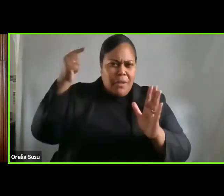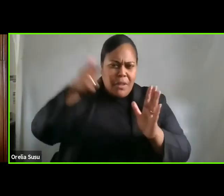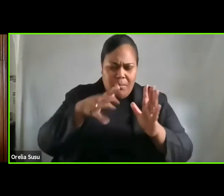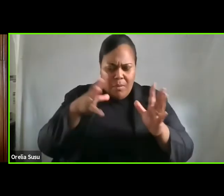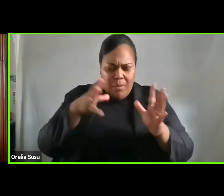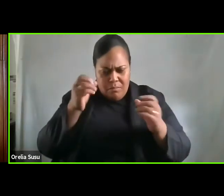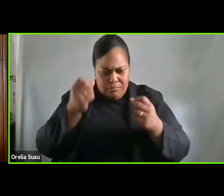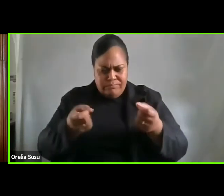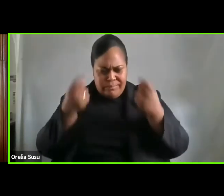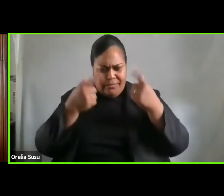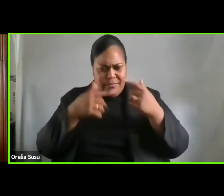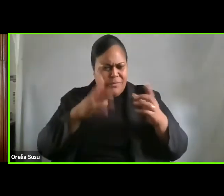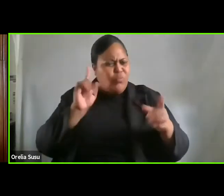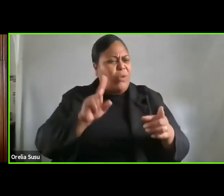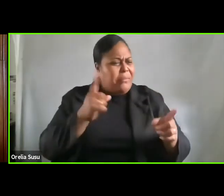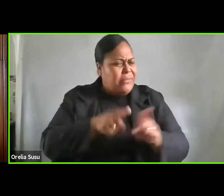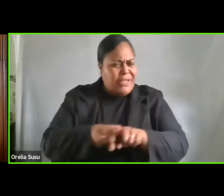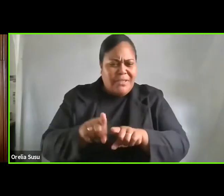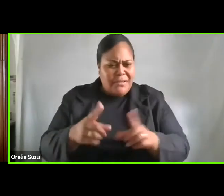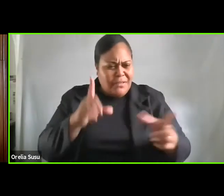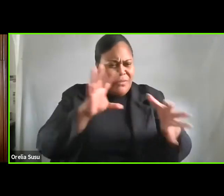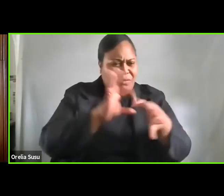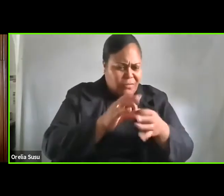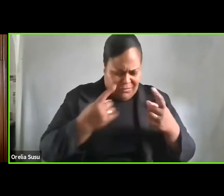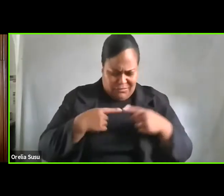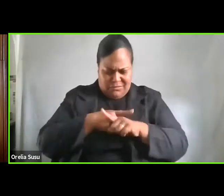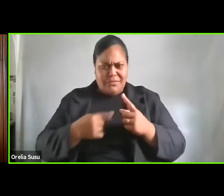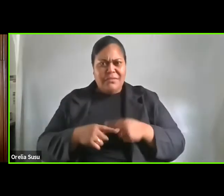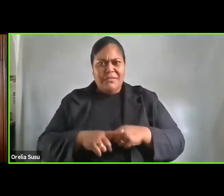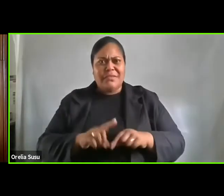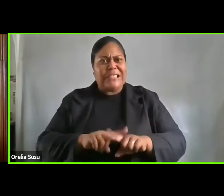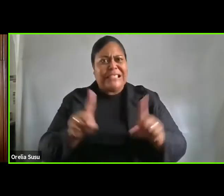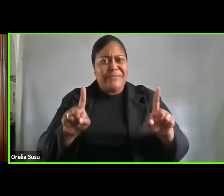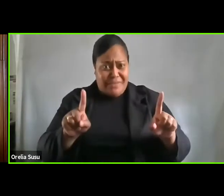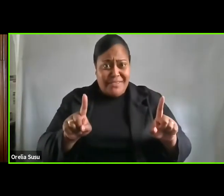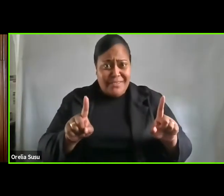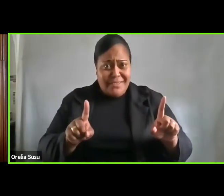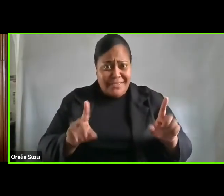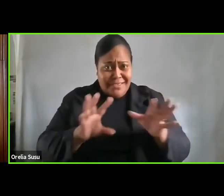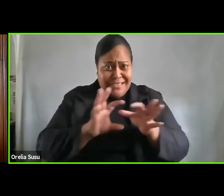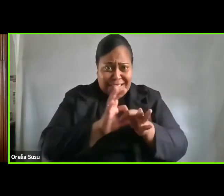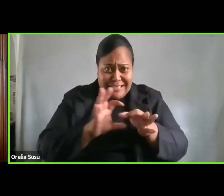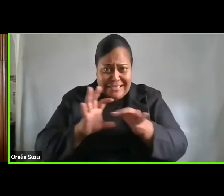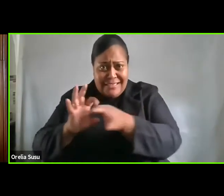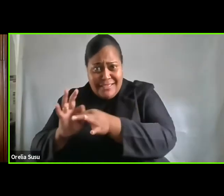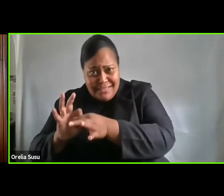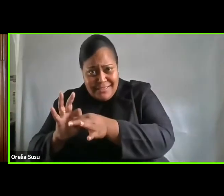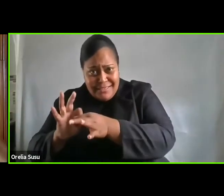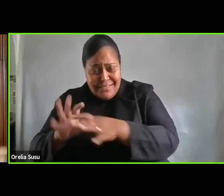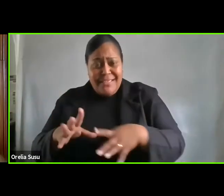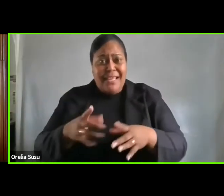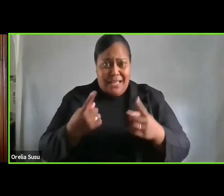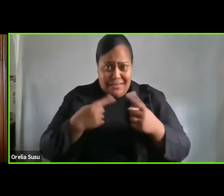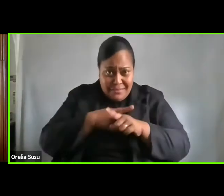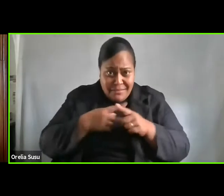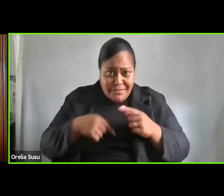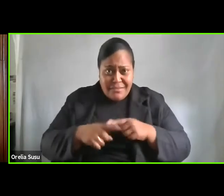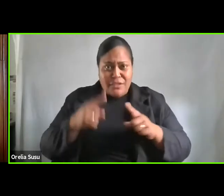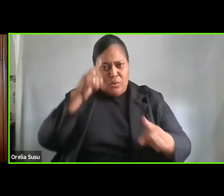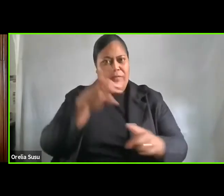intersectionality and we tend to um play with them in a way that it's kind of the same when it's not